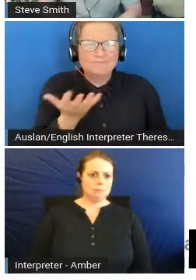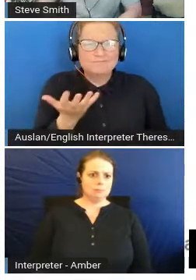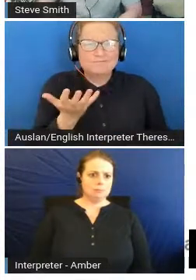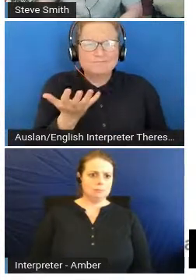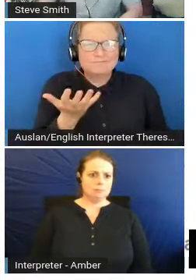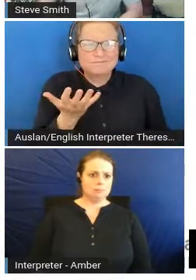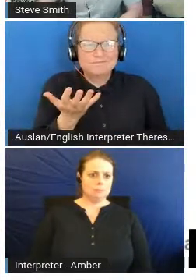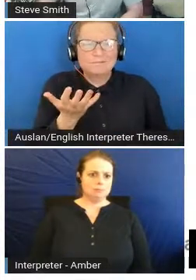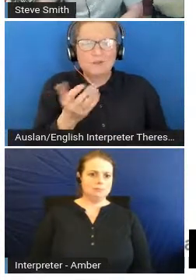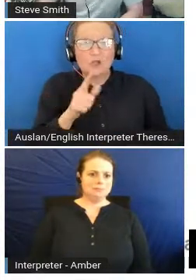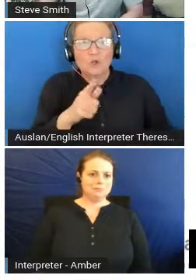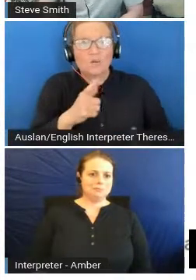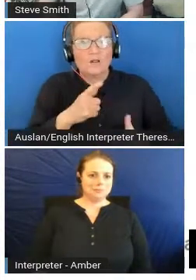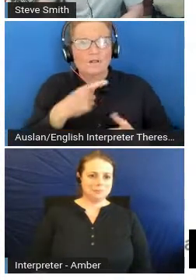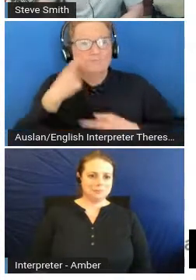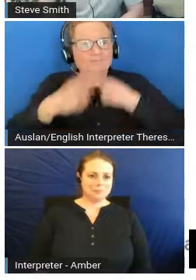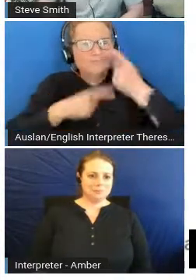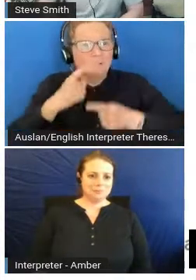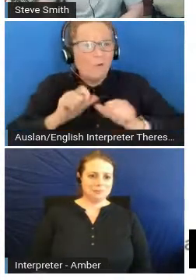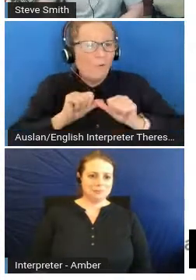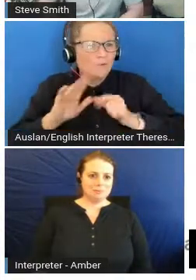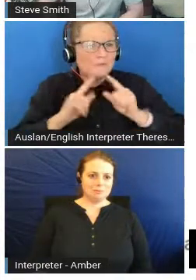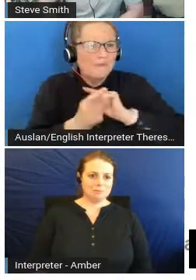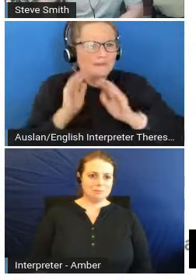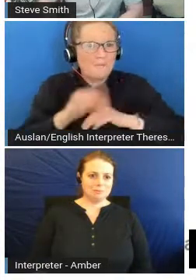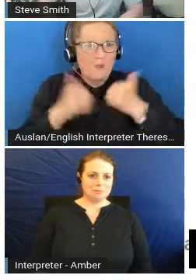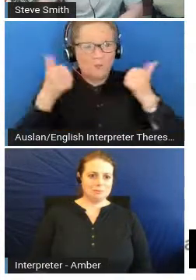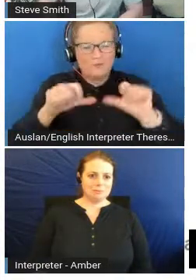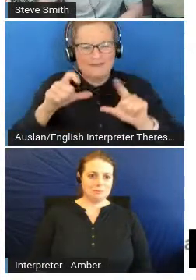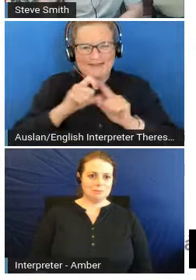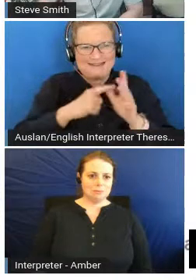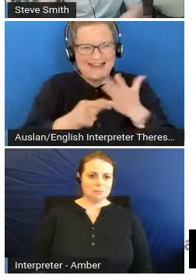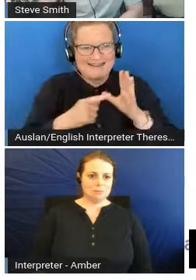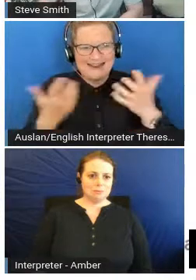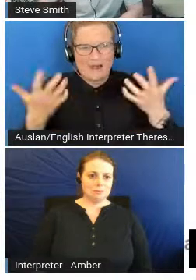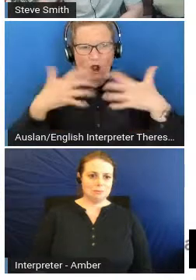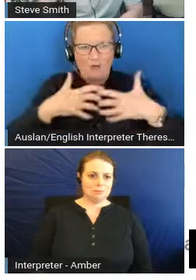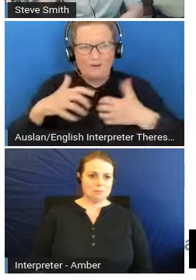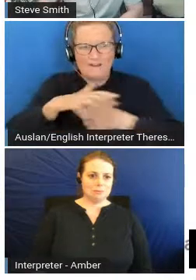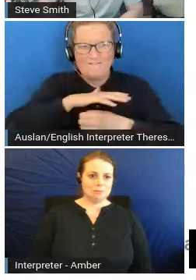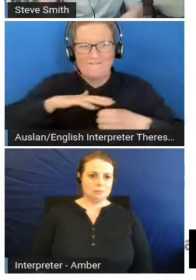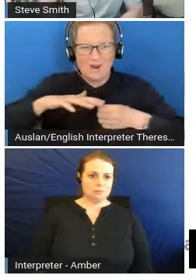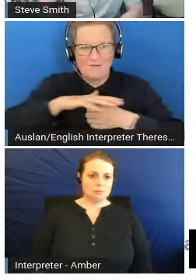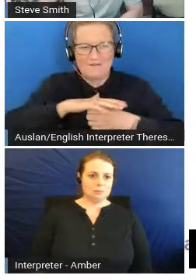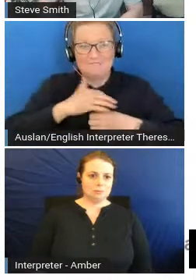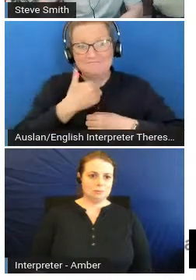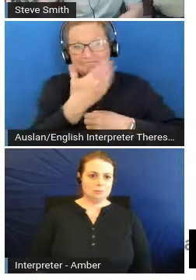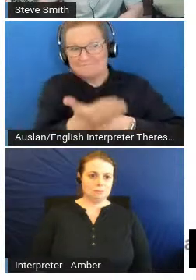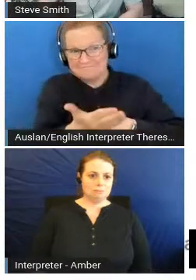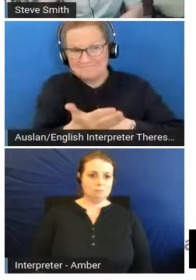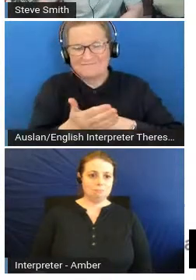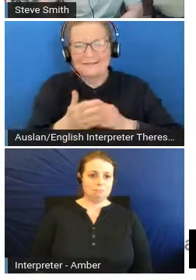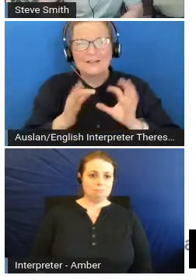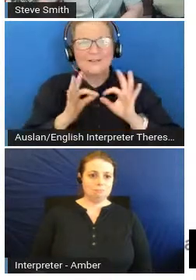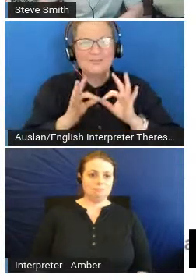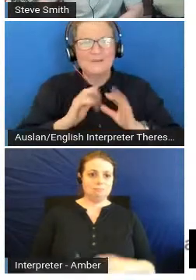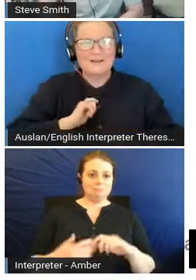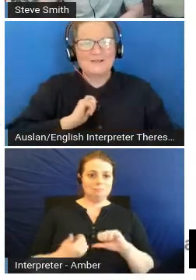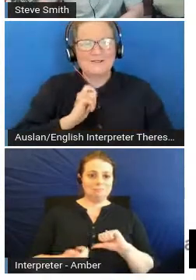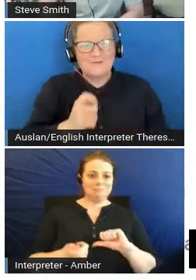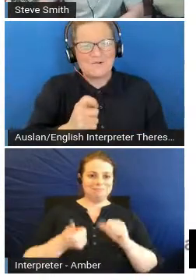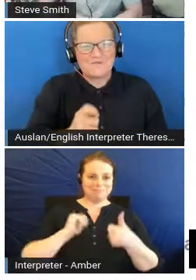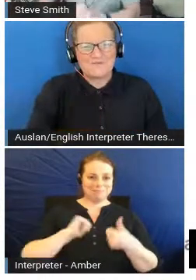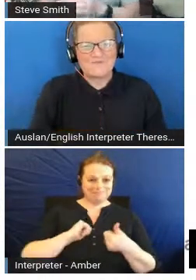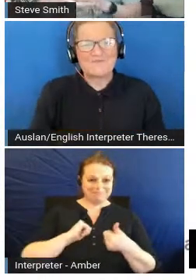share us some pretty awesome things around using data in a hybrid environment. Over to you, mate. Cool. Thanks very